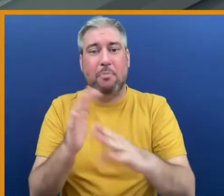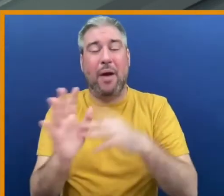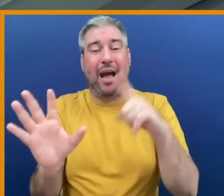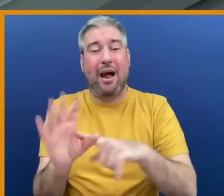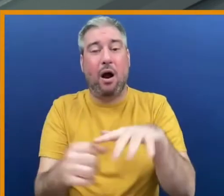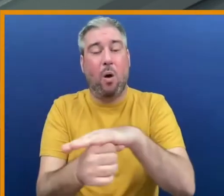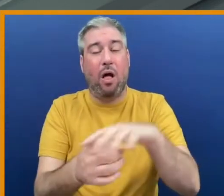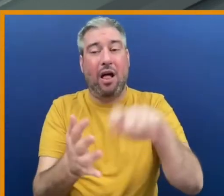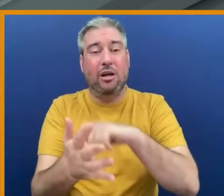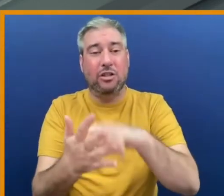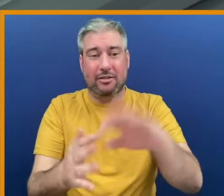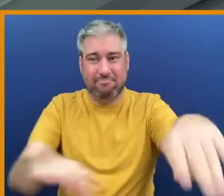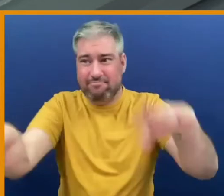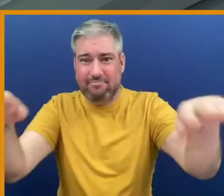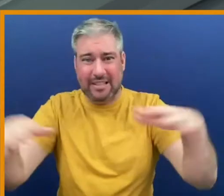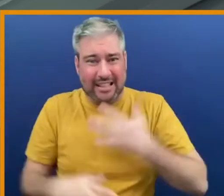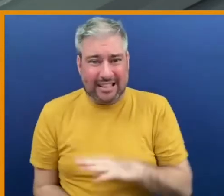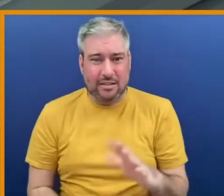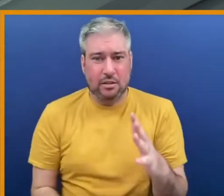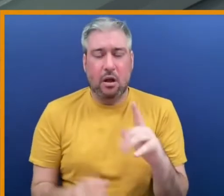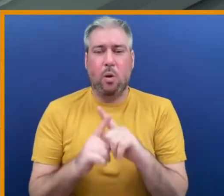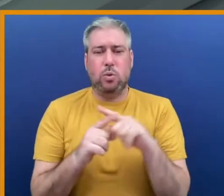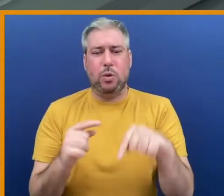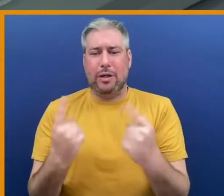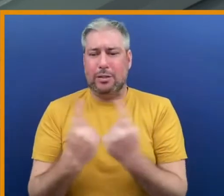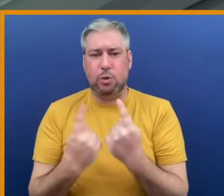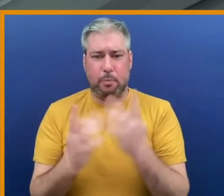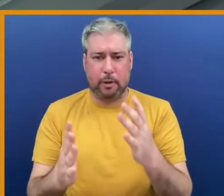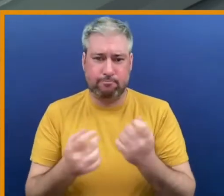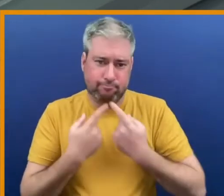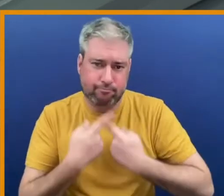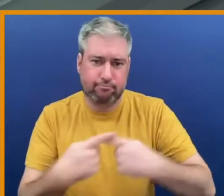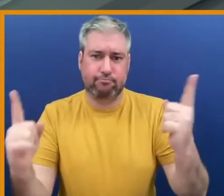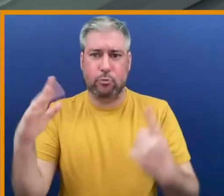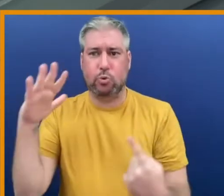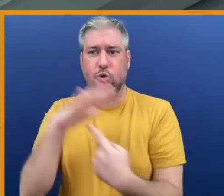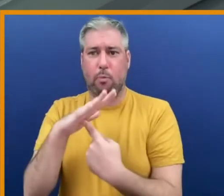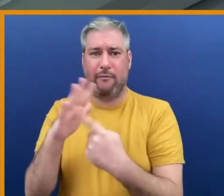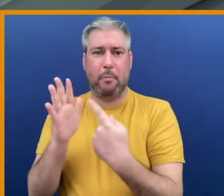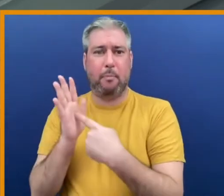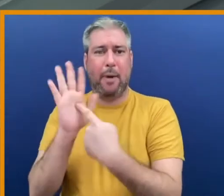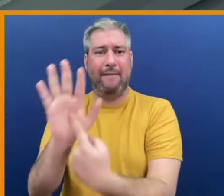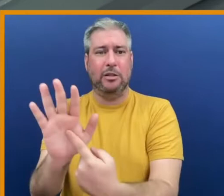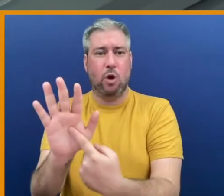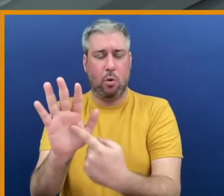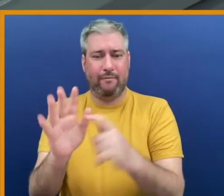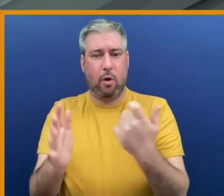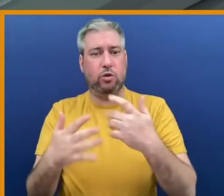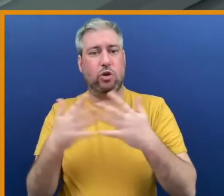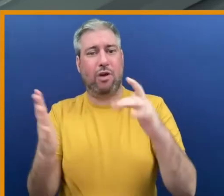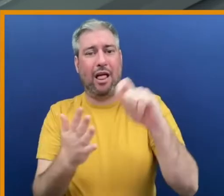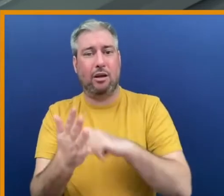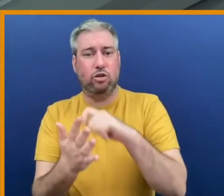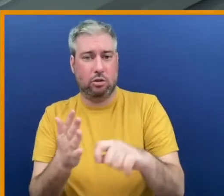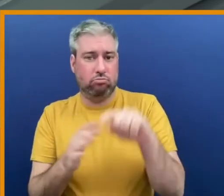top of the manifesto for the general election when it comes. We know we care for the environment, but we need to get this